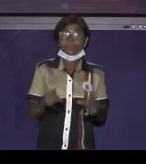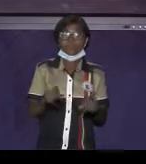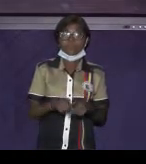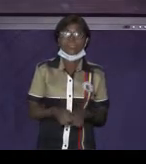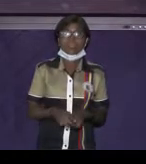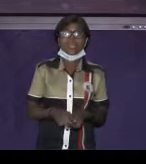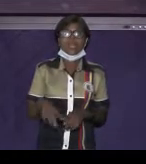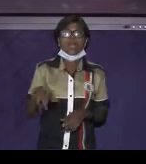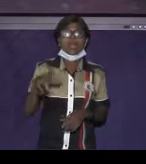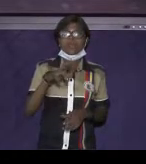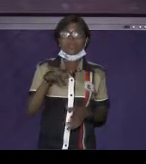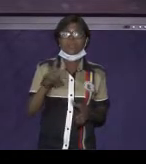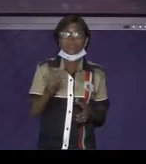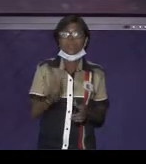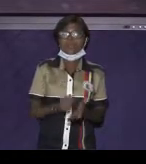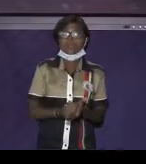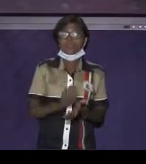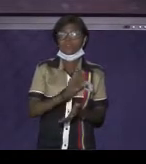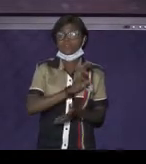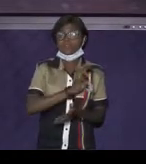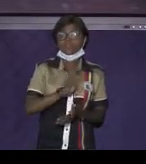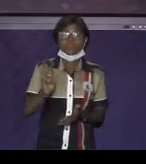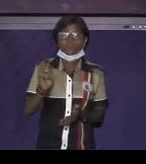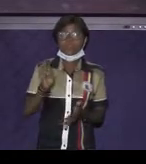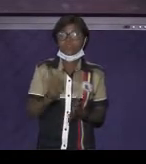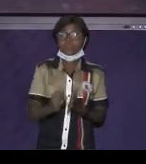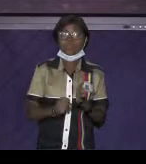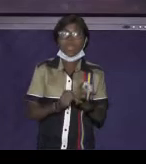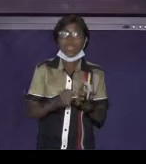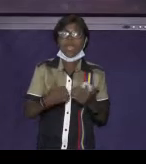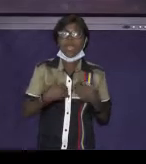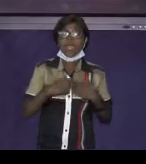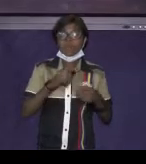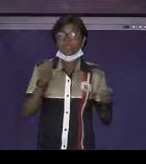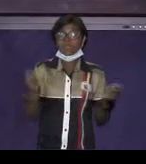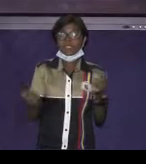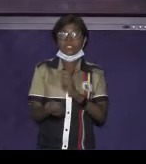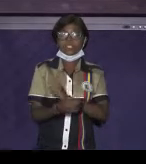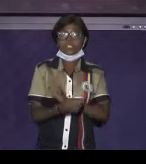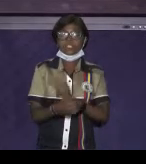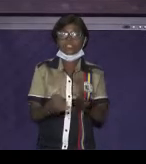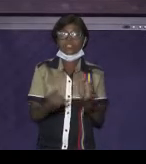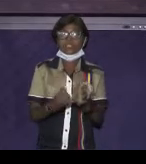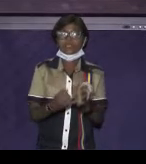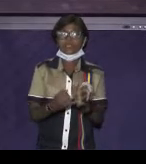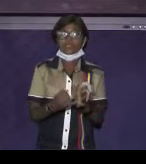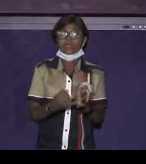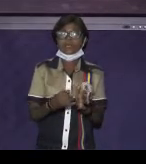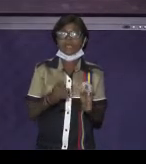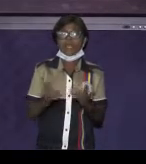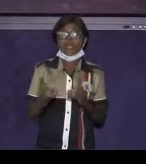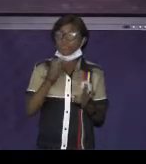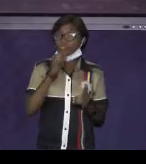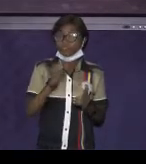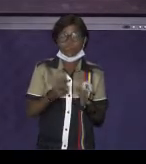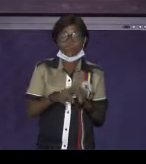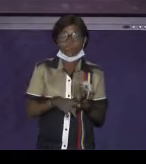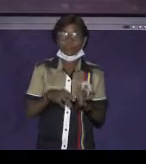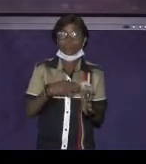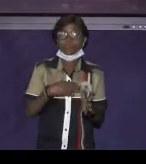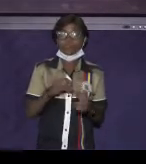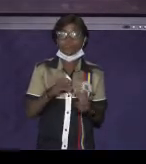So 3,600 seconds is the same thing as 1 hour. So I've just changed this. I did not increase or decrease it. I will resolve this. We